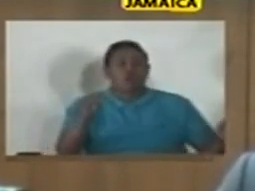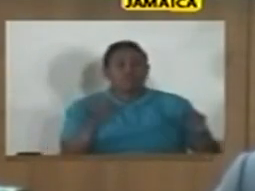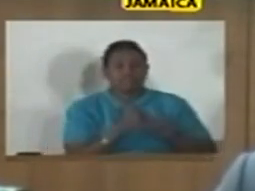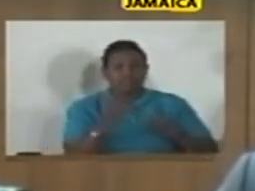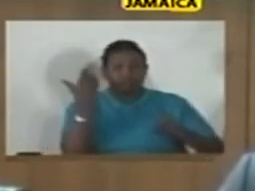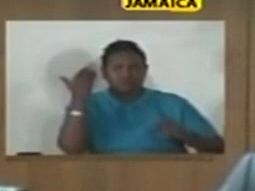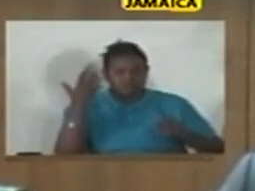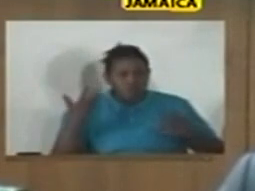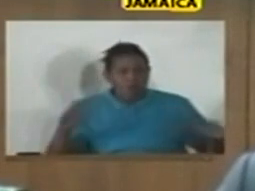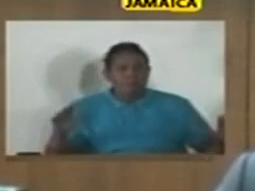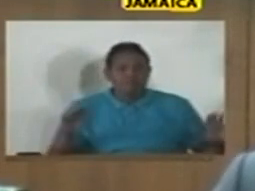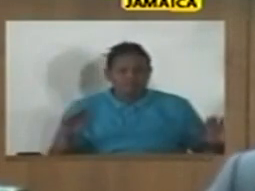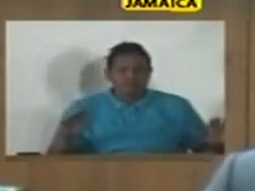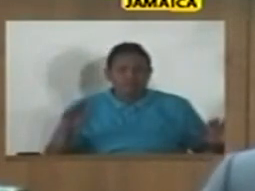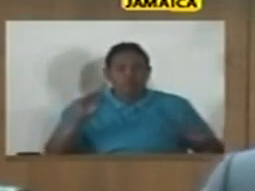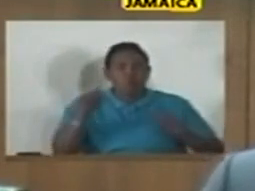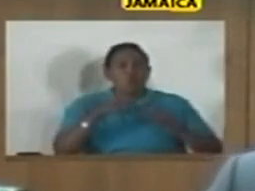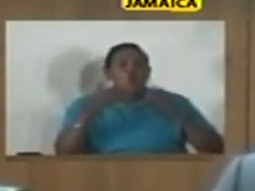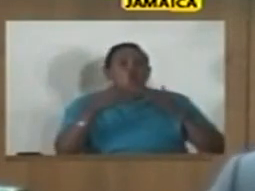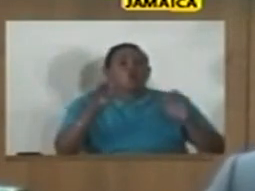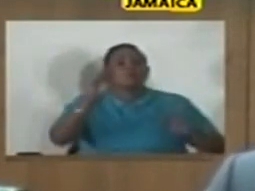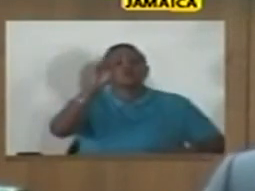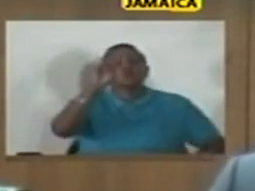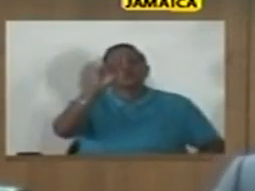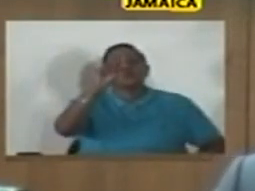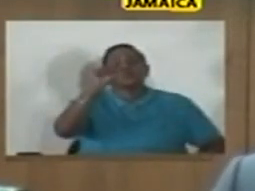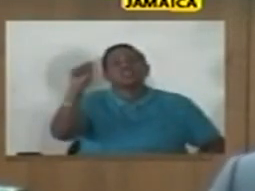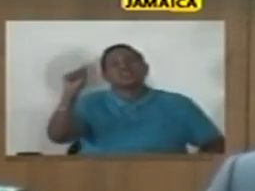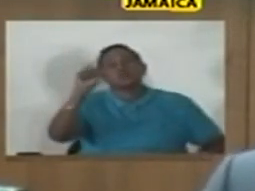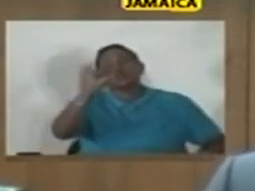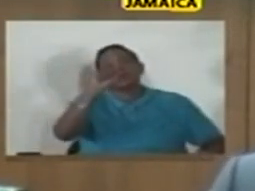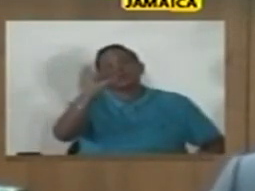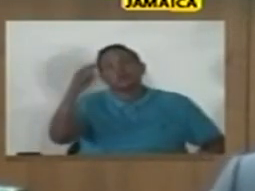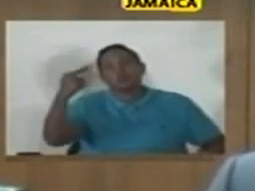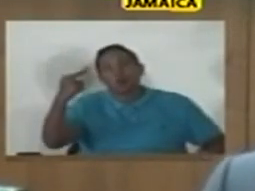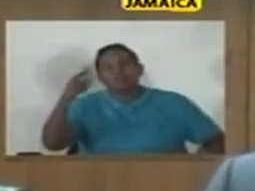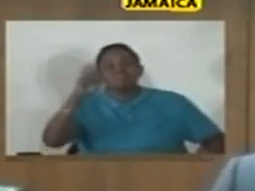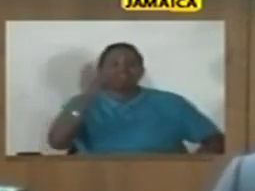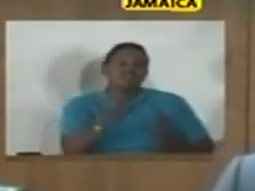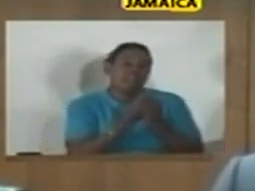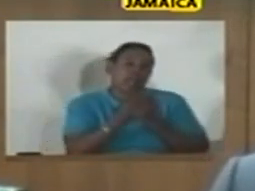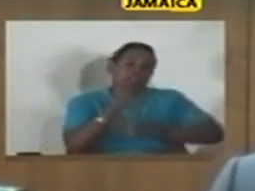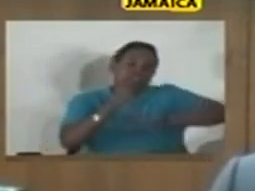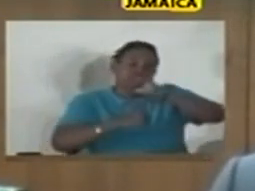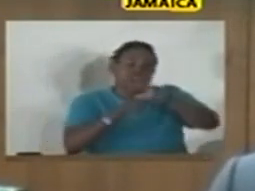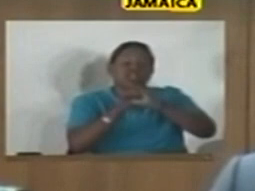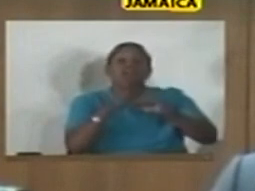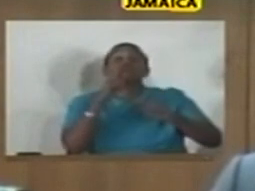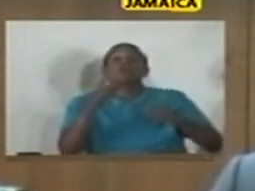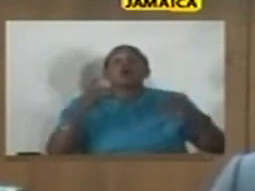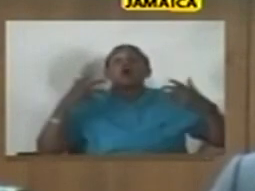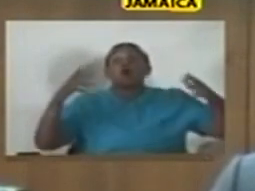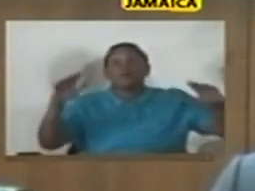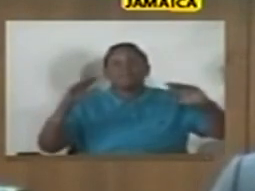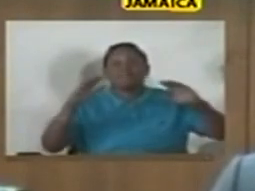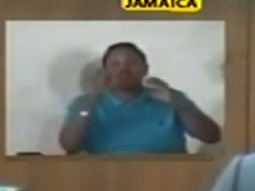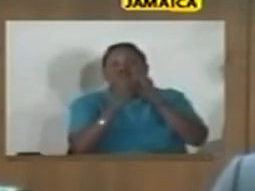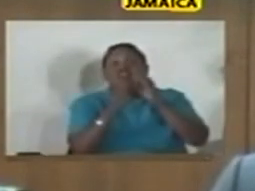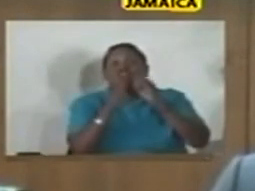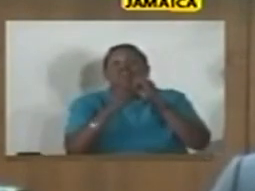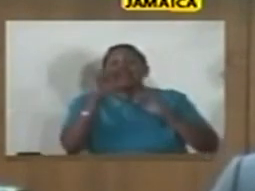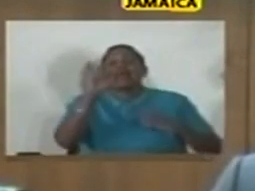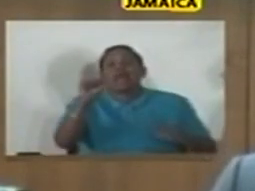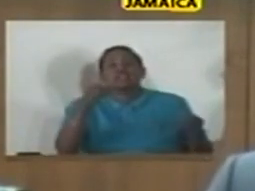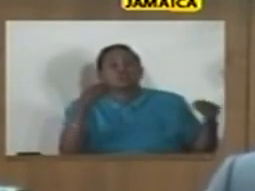completely renovated and will be opened in the 2020-2021 financial year. The drawings to completely renovate the NIS